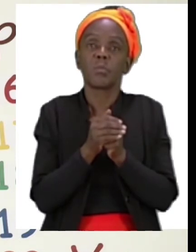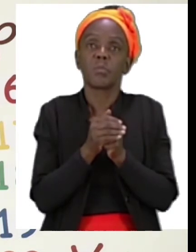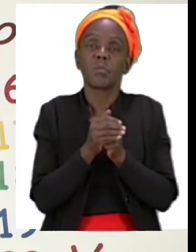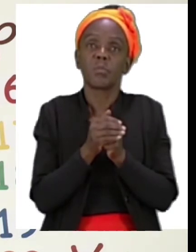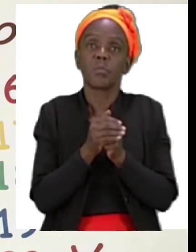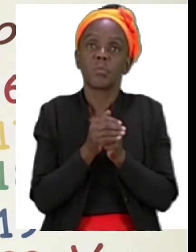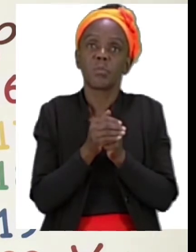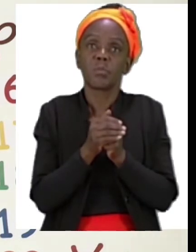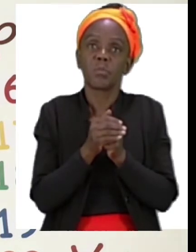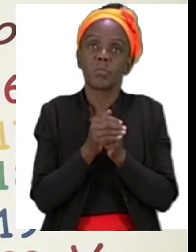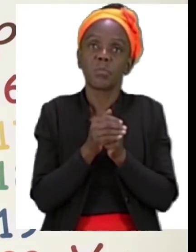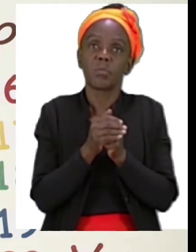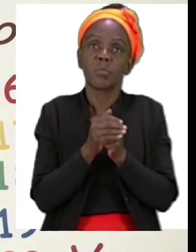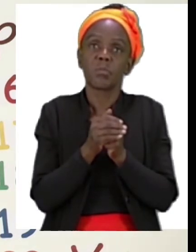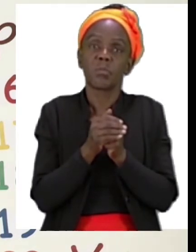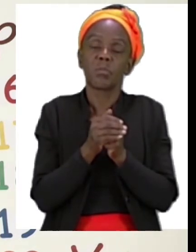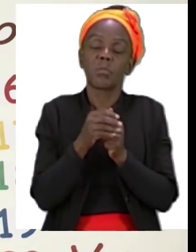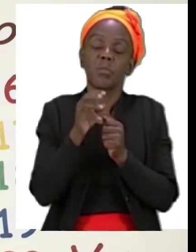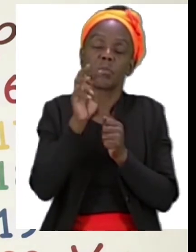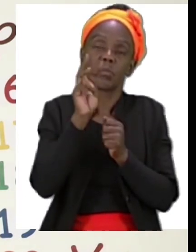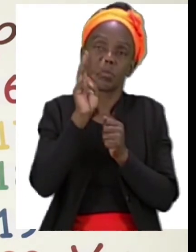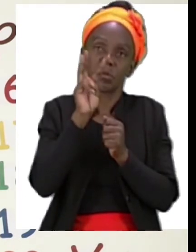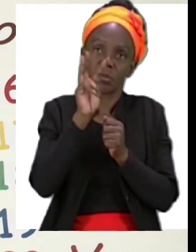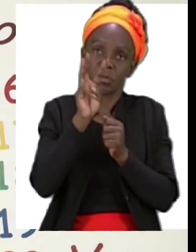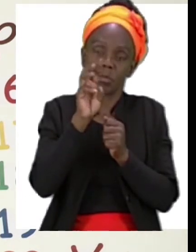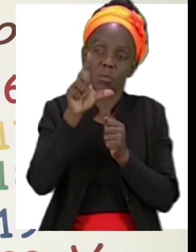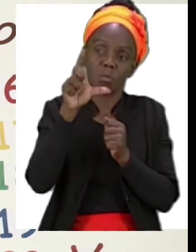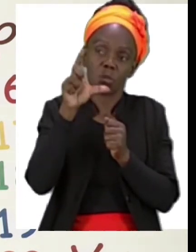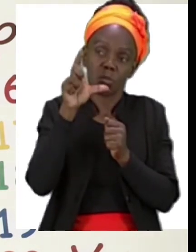going to start with a capital letter W. We,